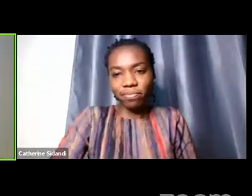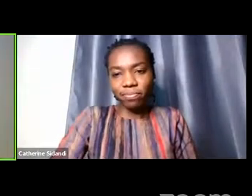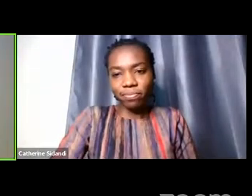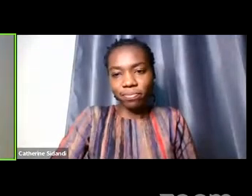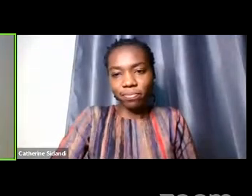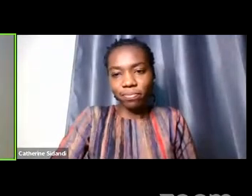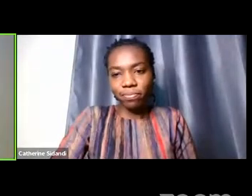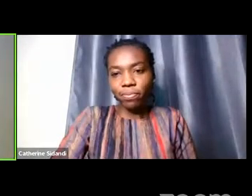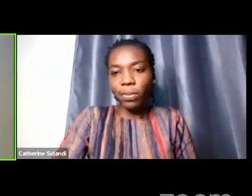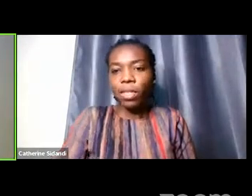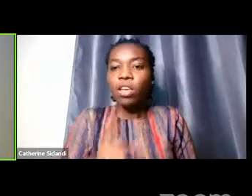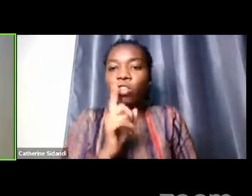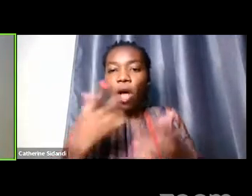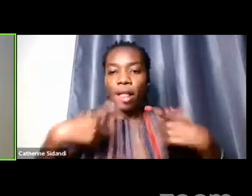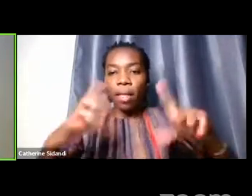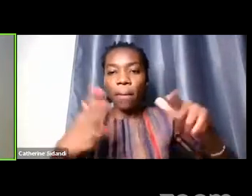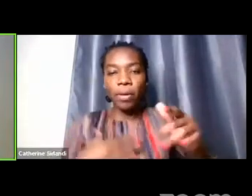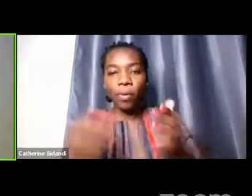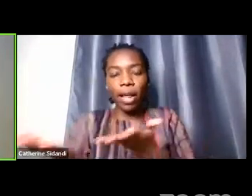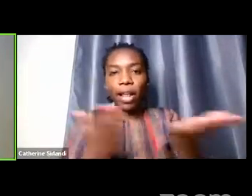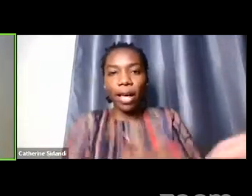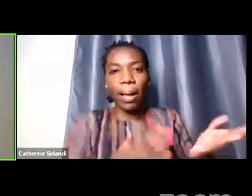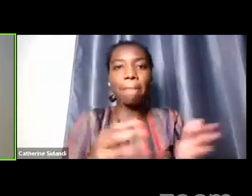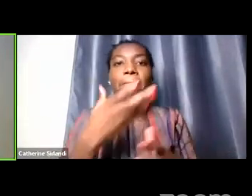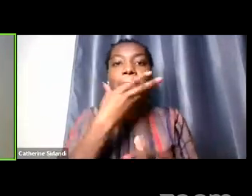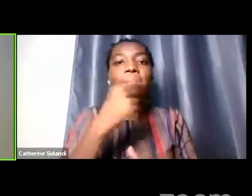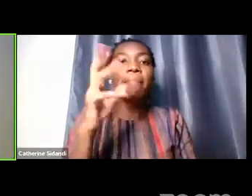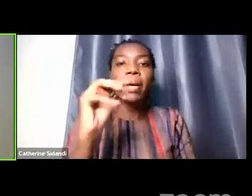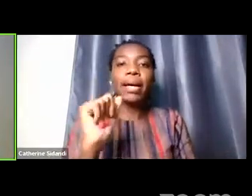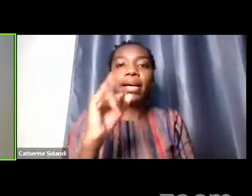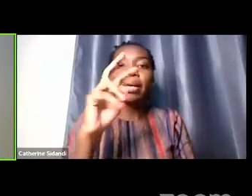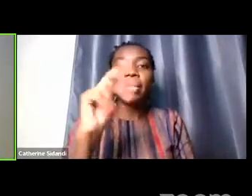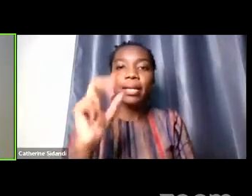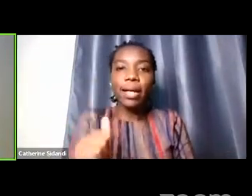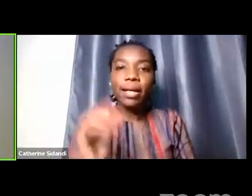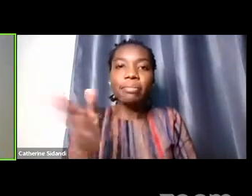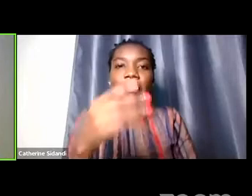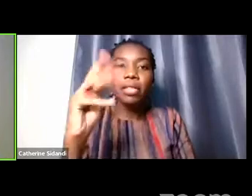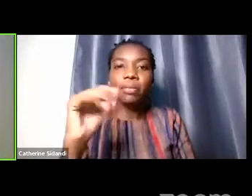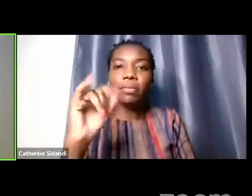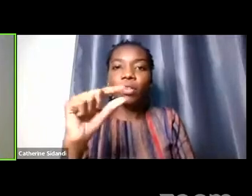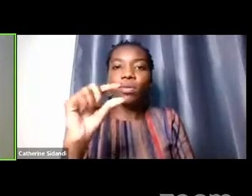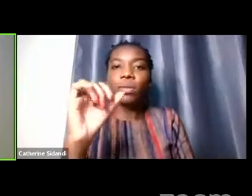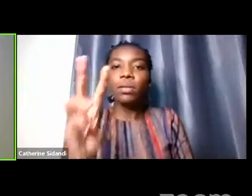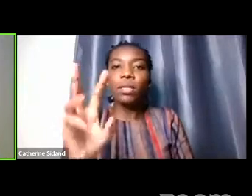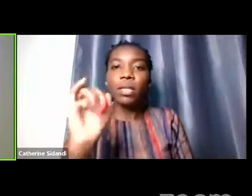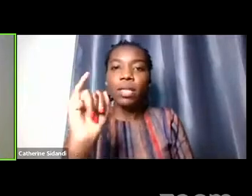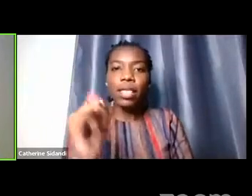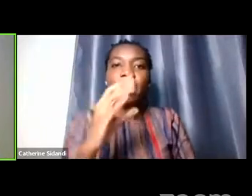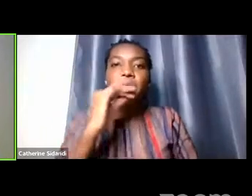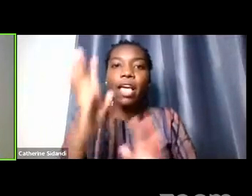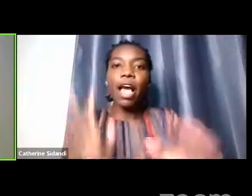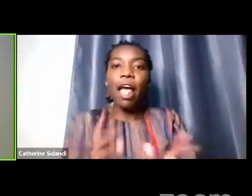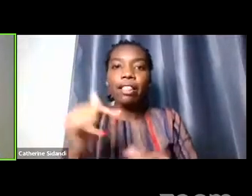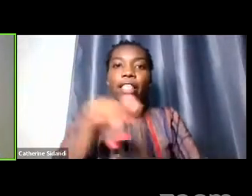to welcome Mr. Maina Megwe. He is our speaker this evening, and